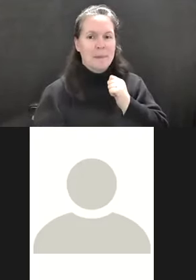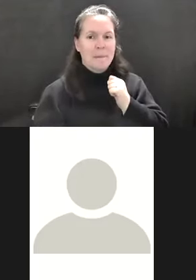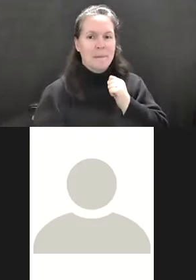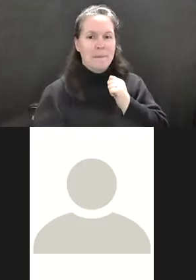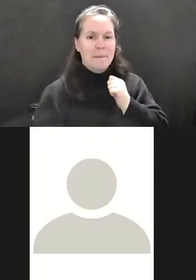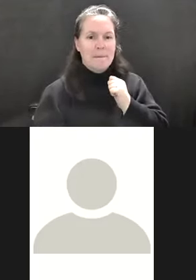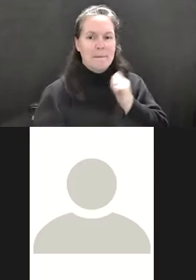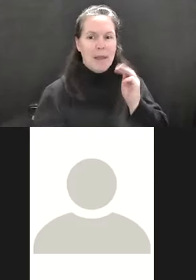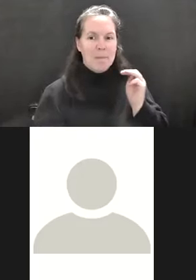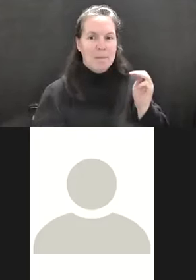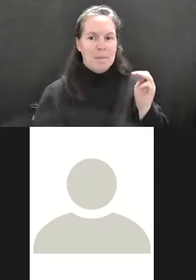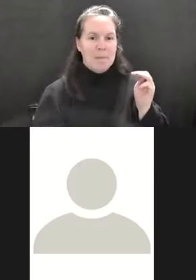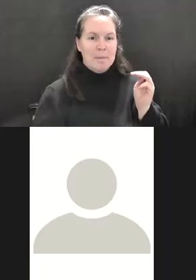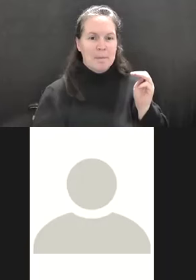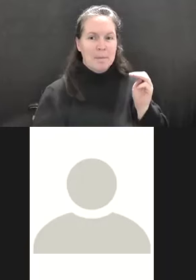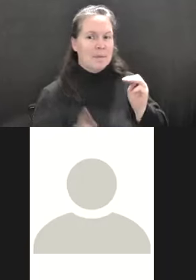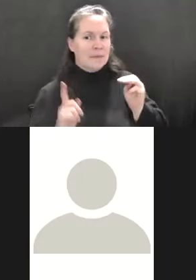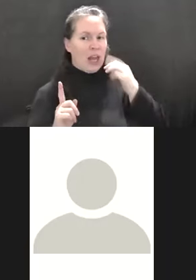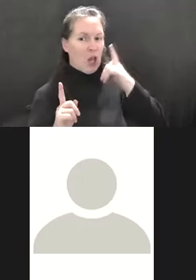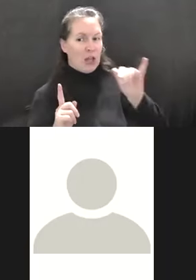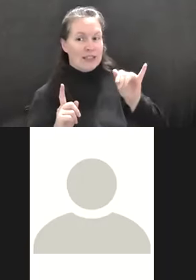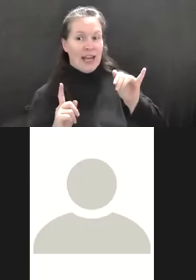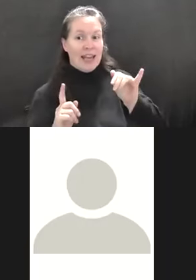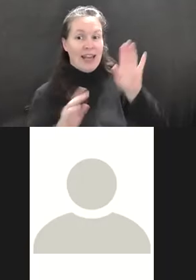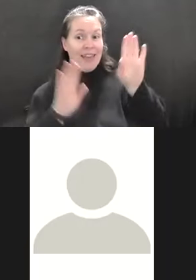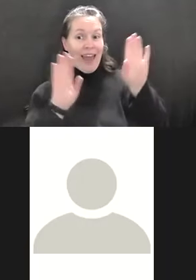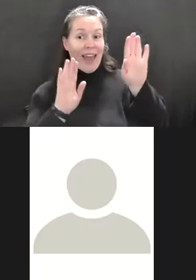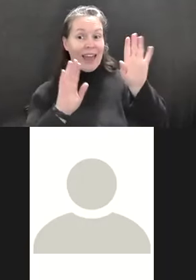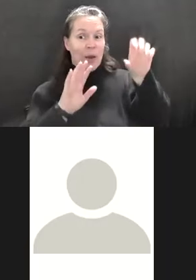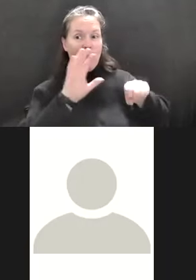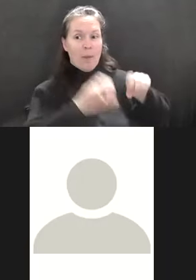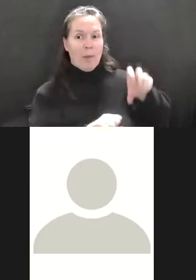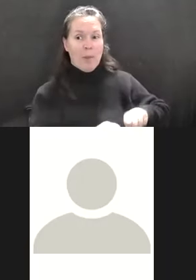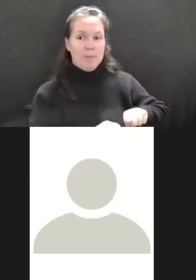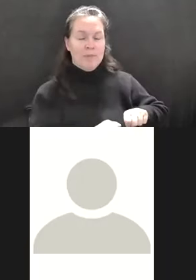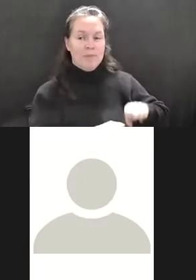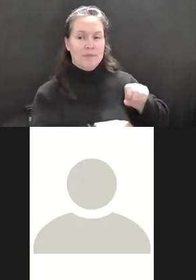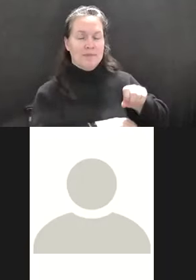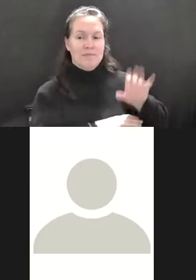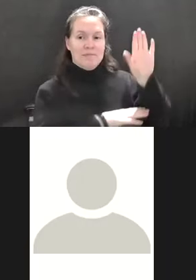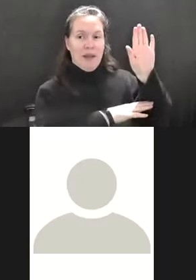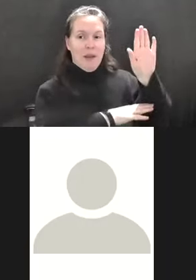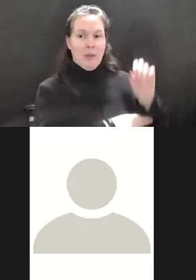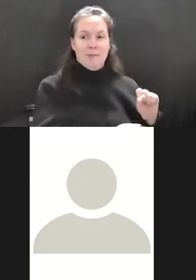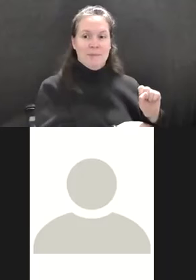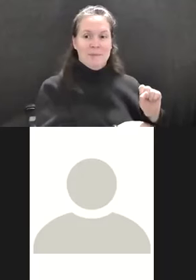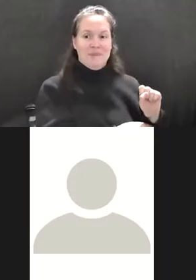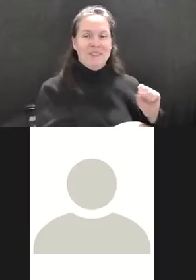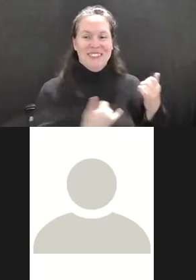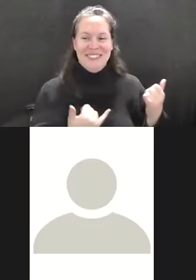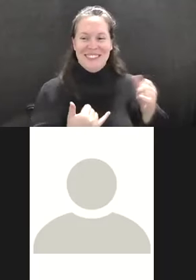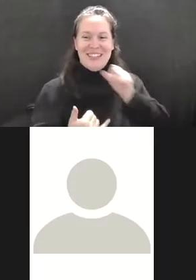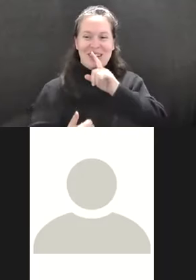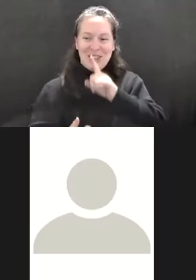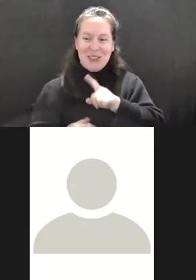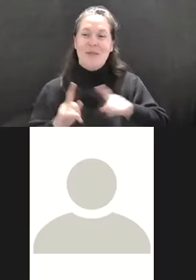And it looks like they have been lowered. So I'm not sure. Okay.